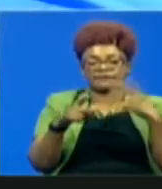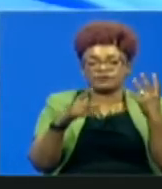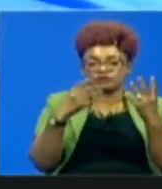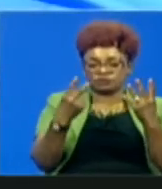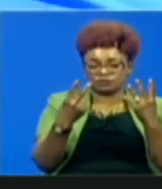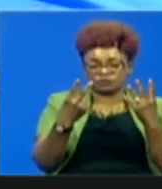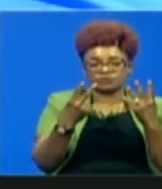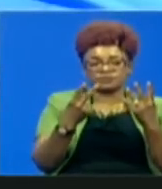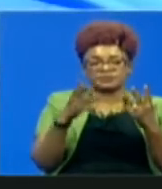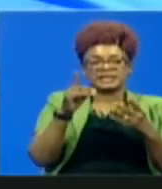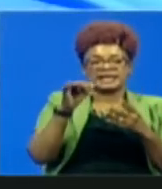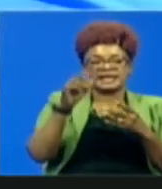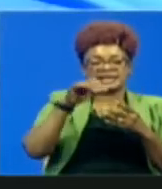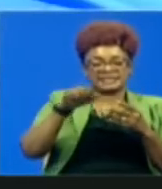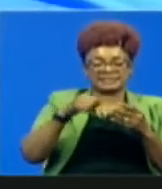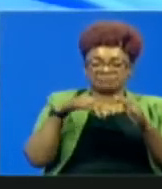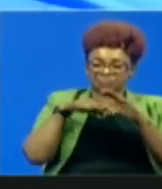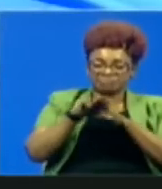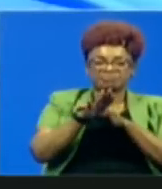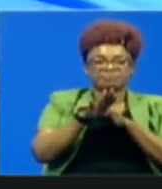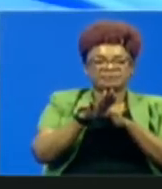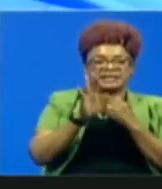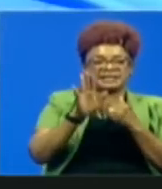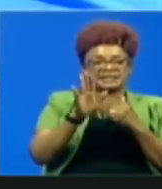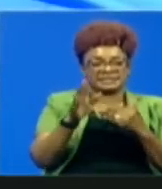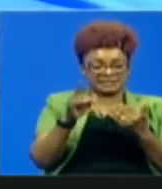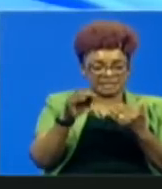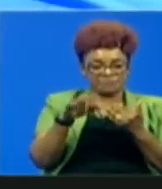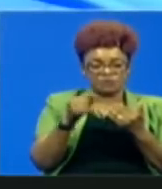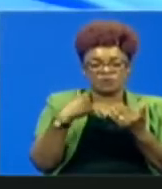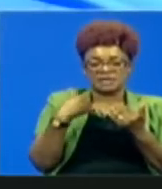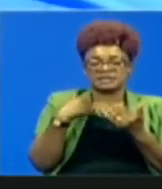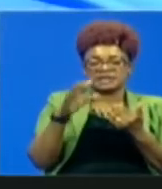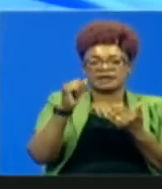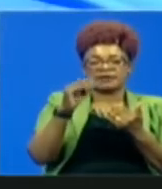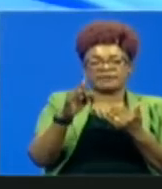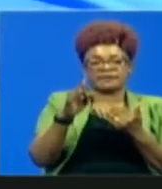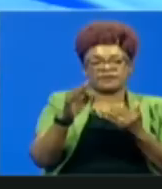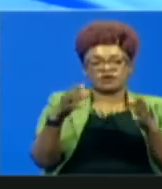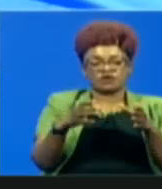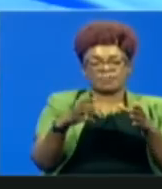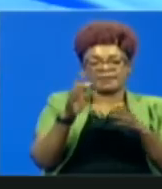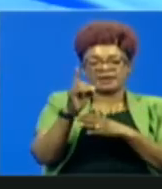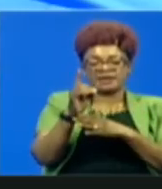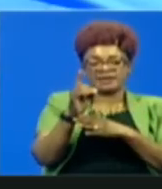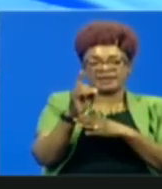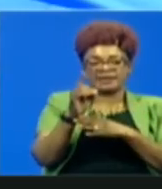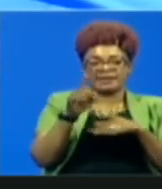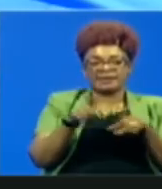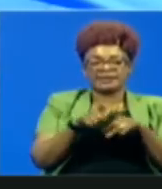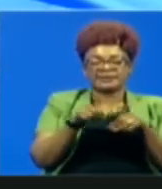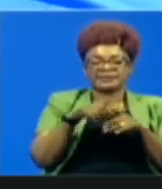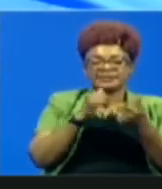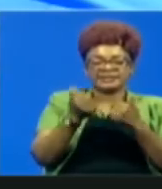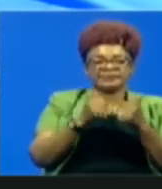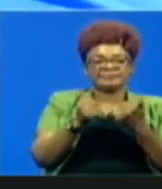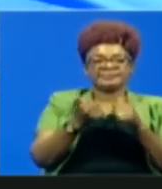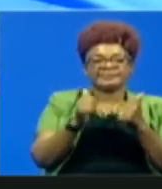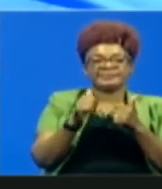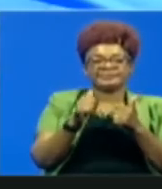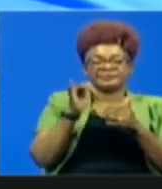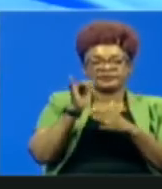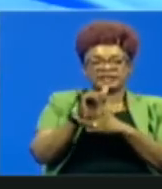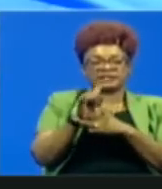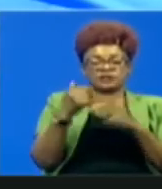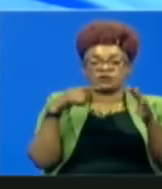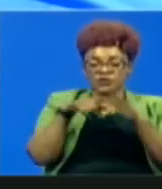Dennis the Menace Oliech scoring in his debut at the CAF Confederation Cup Group D opener at Kasarani. His goal